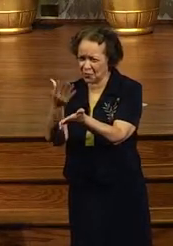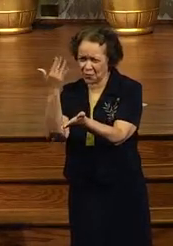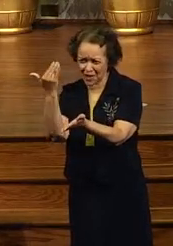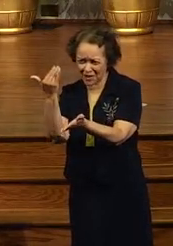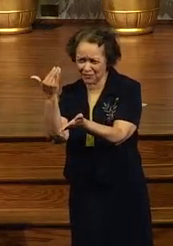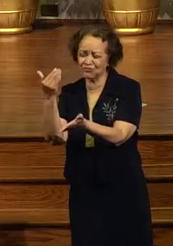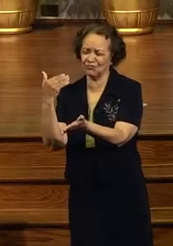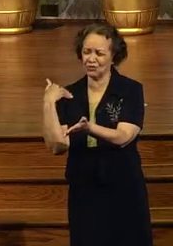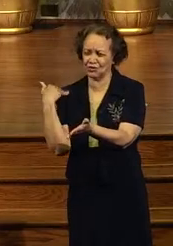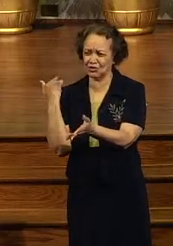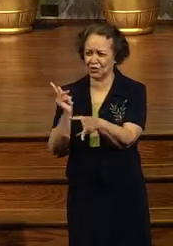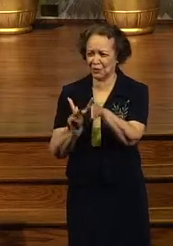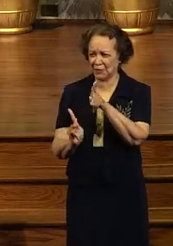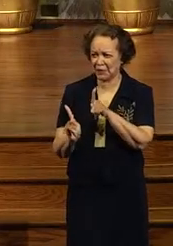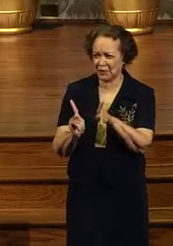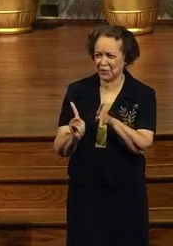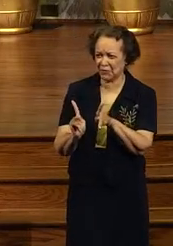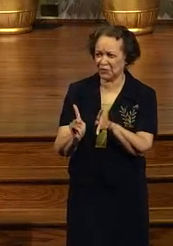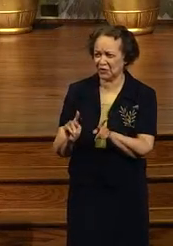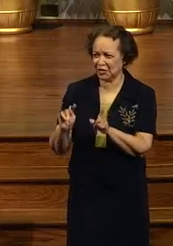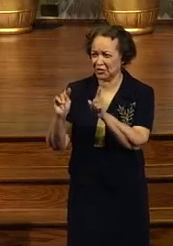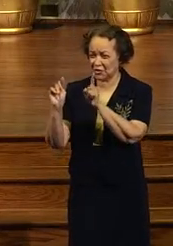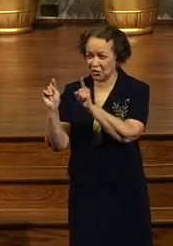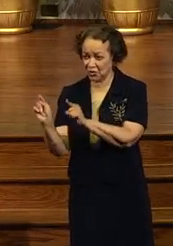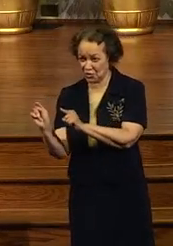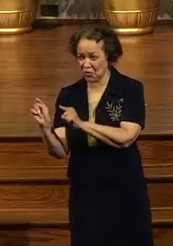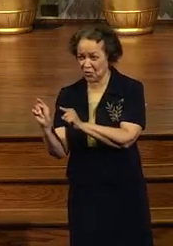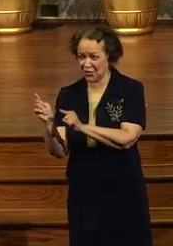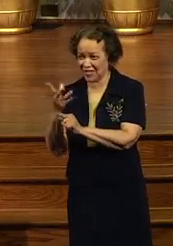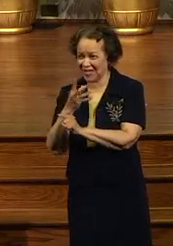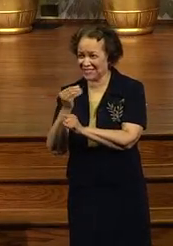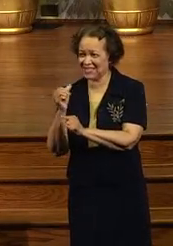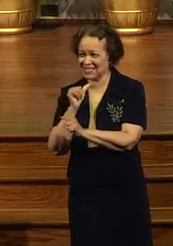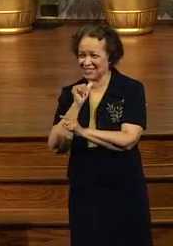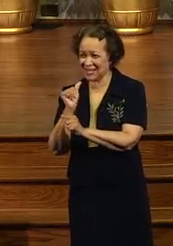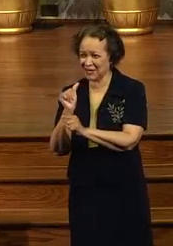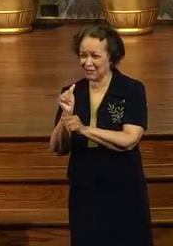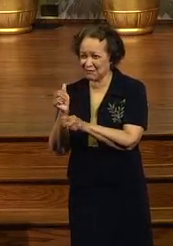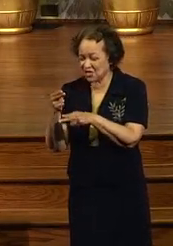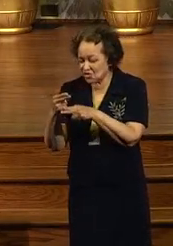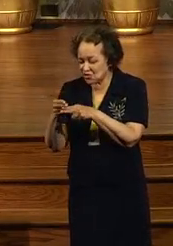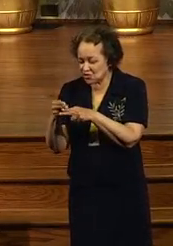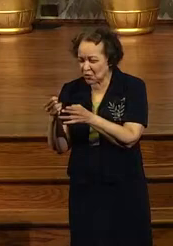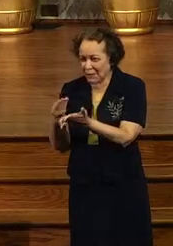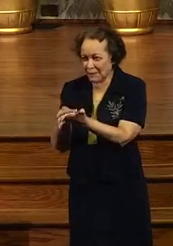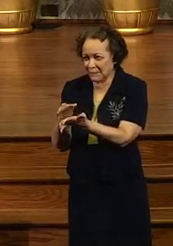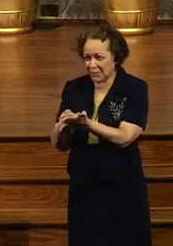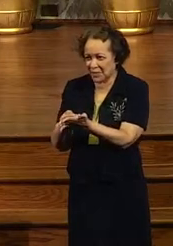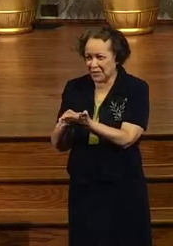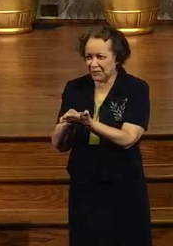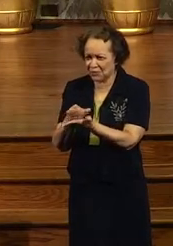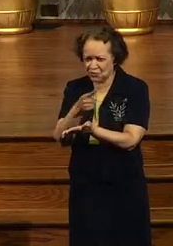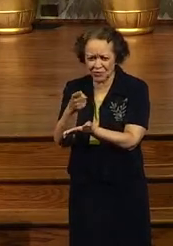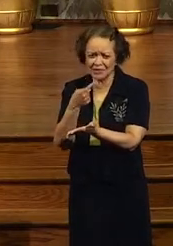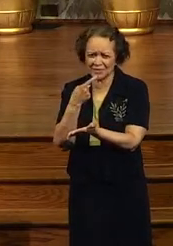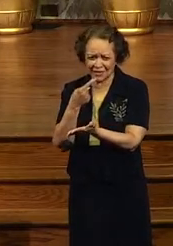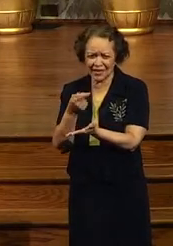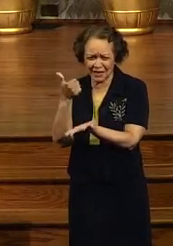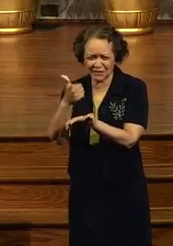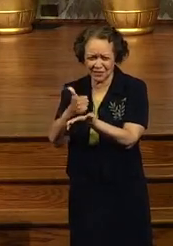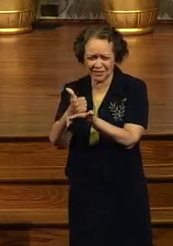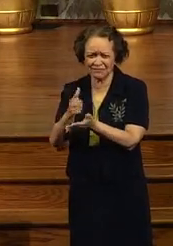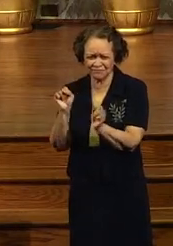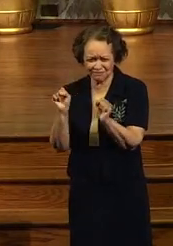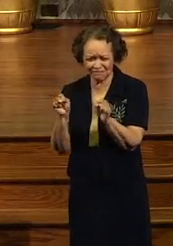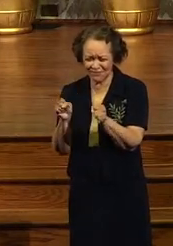who are accompanying them will not come up short. Can I have your support on that, church family? So come on, you can say amen. You can, it's